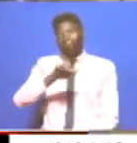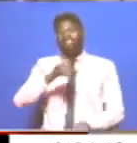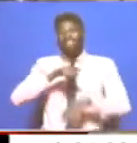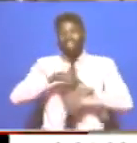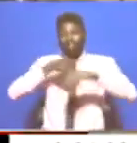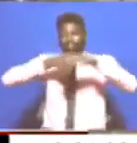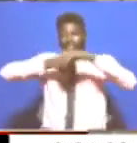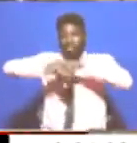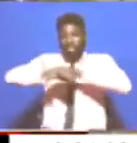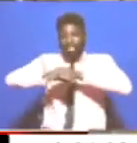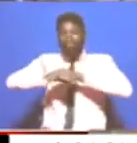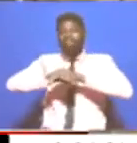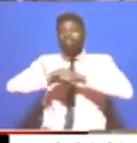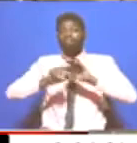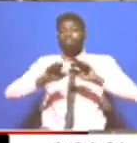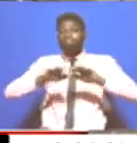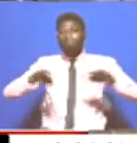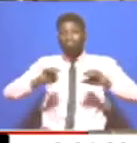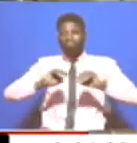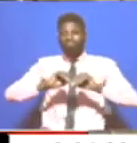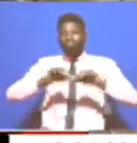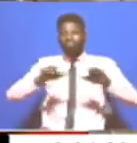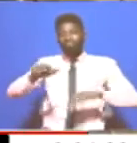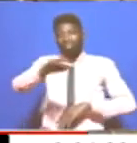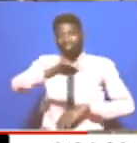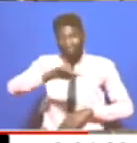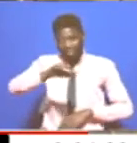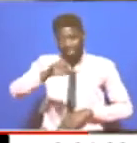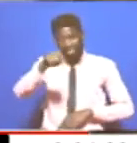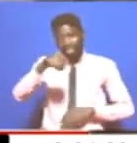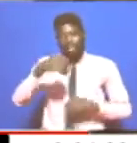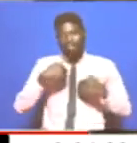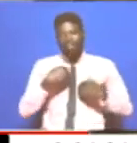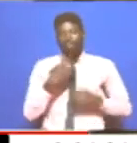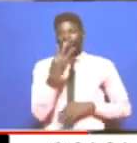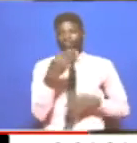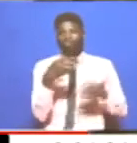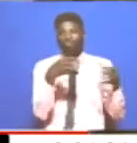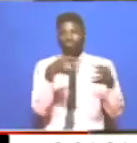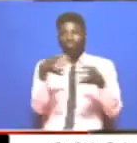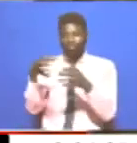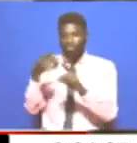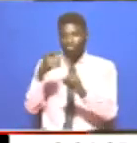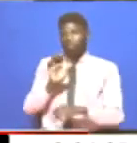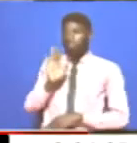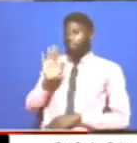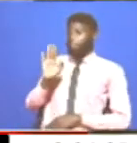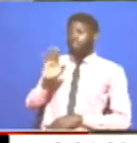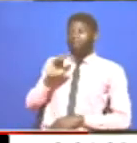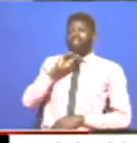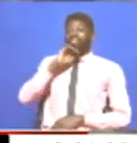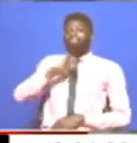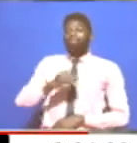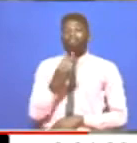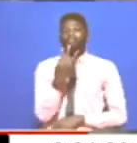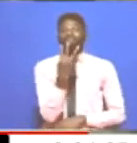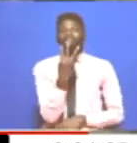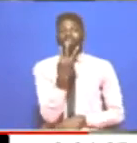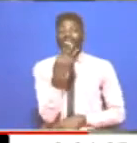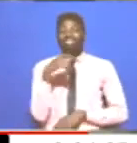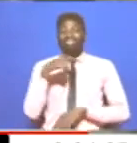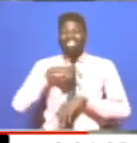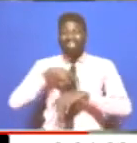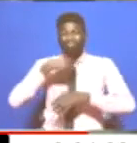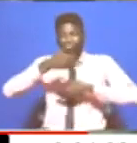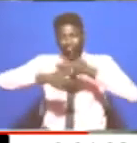populated the area that is now home to 4 clans resulting from his 4 sons. Upon Mzee Mwafunja's